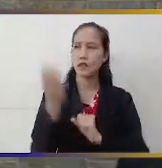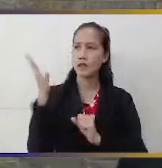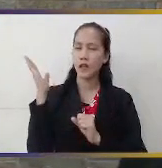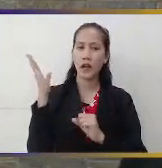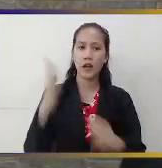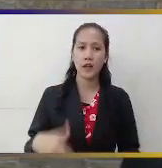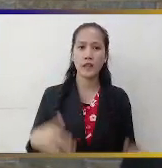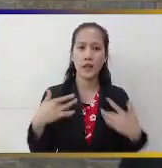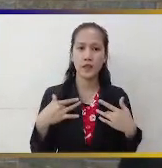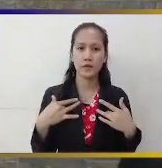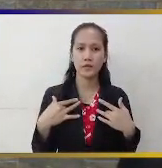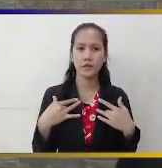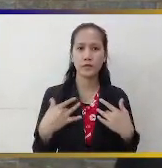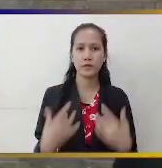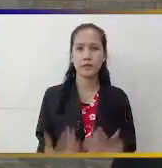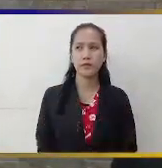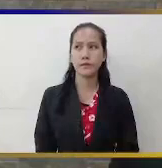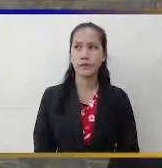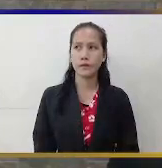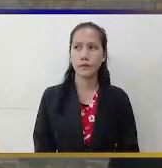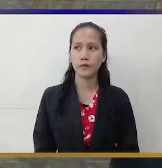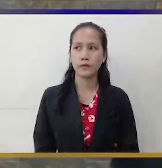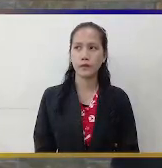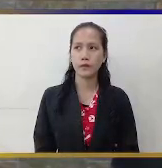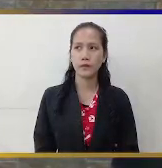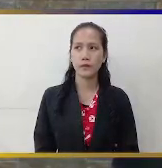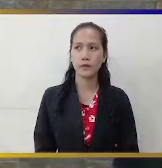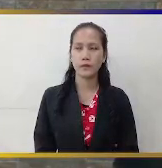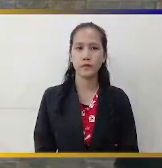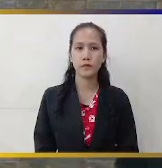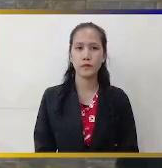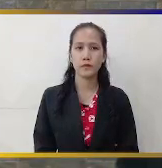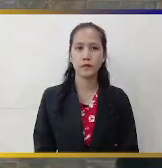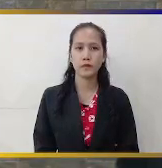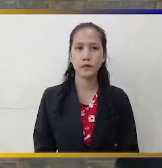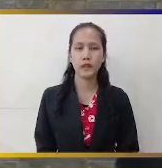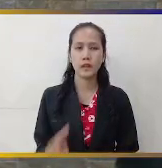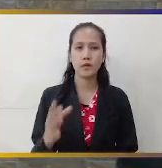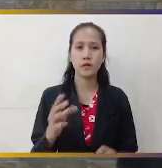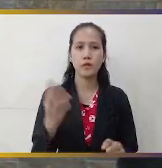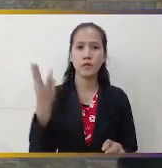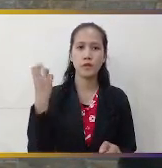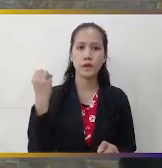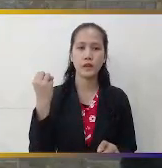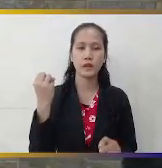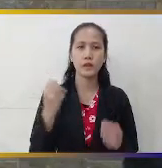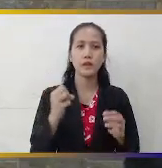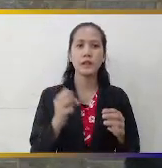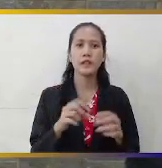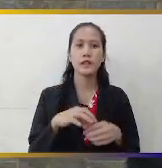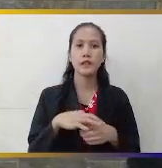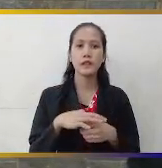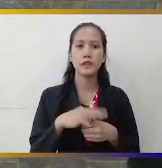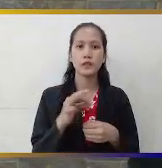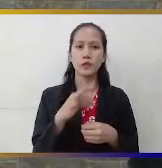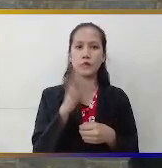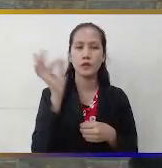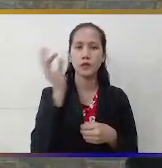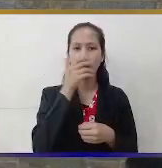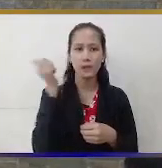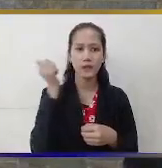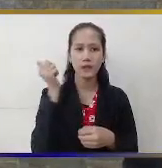soul winning. I've already told you that. Soul winning. And the second thing, giving.